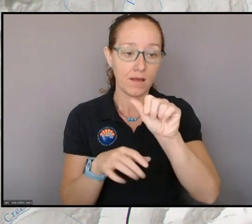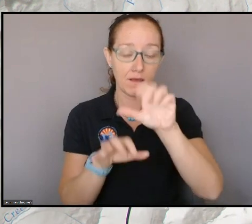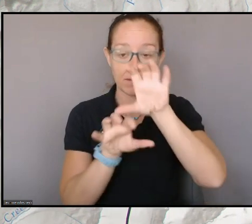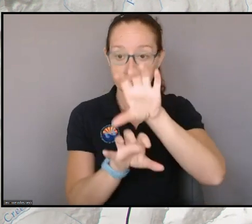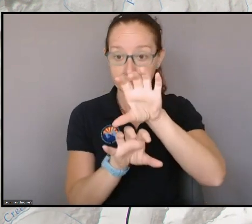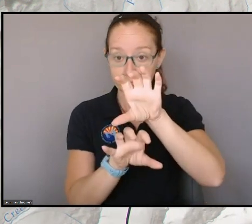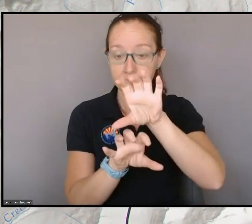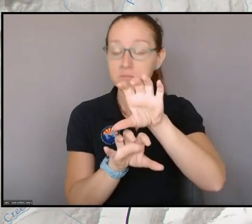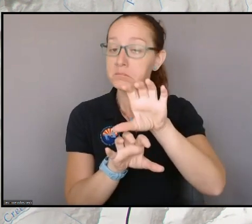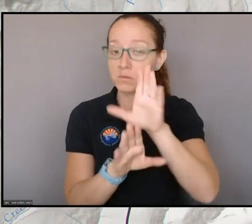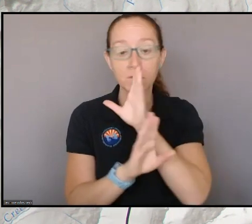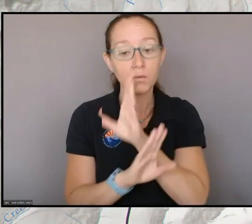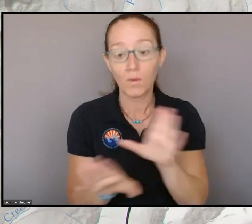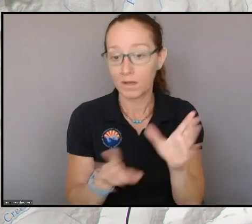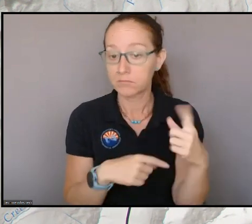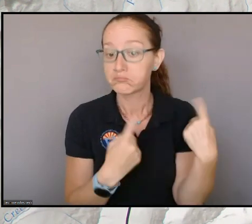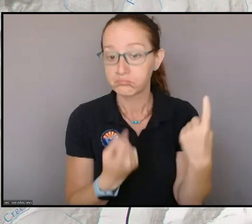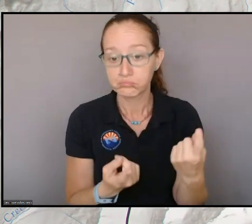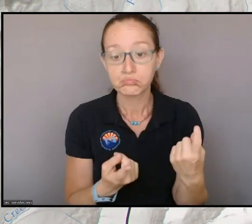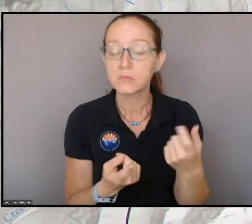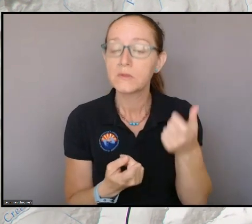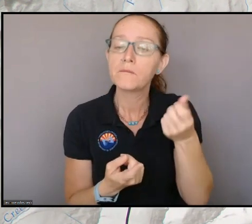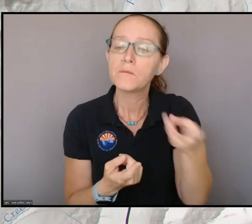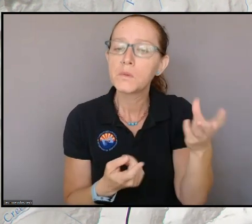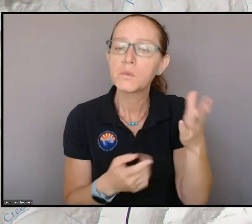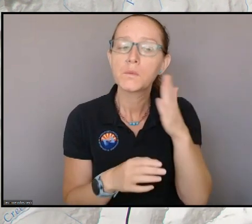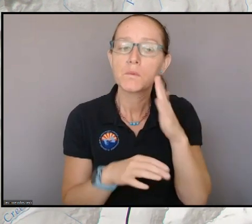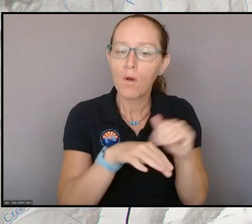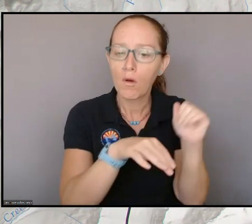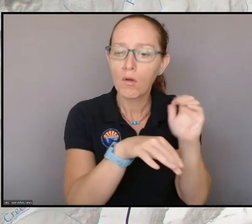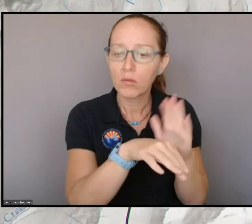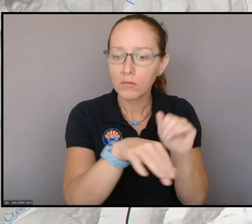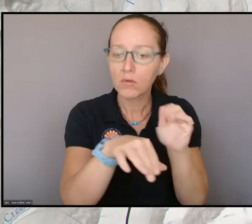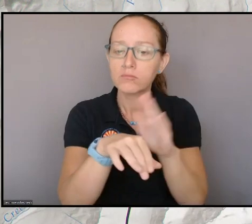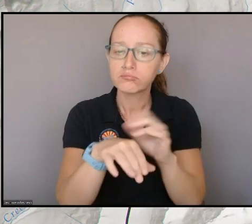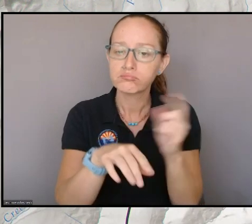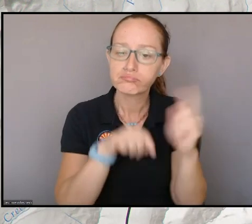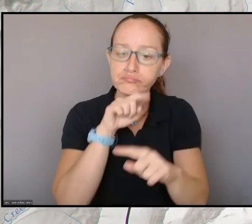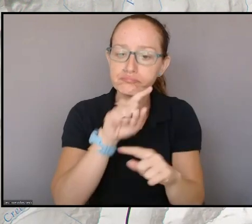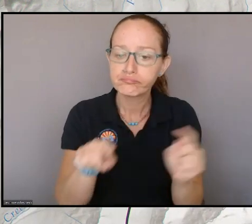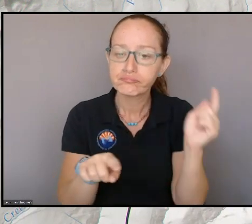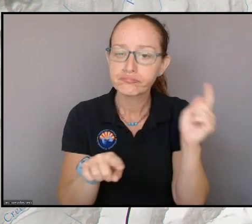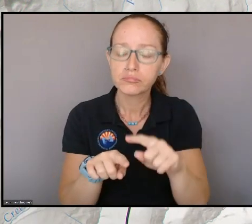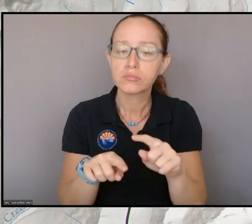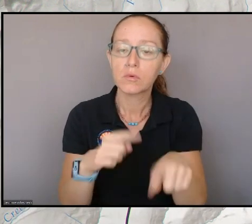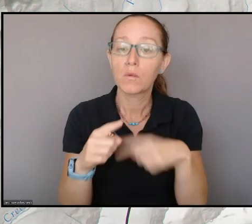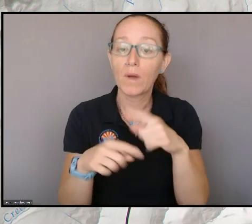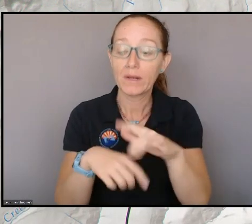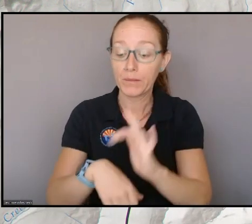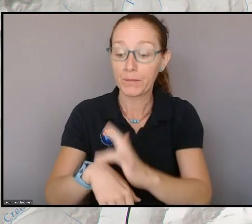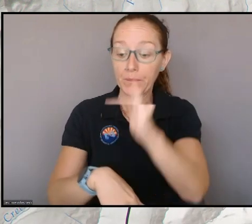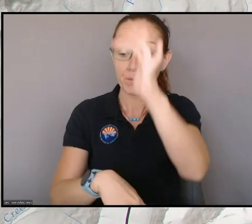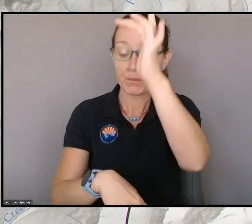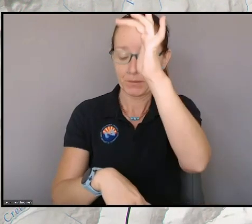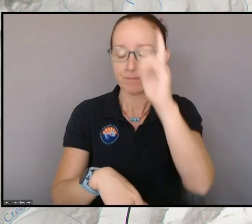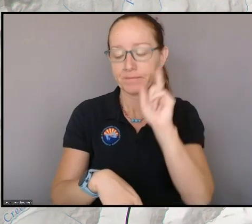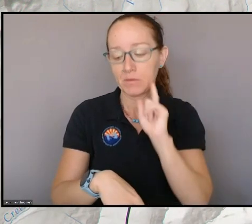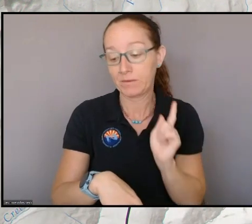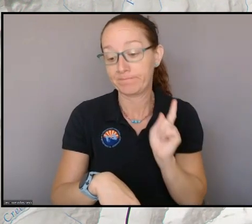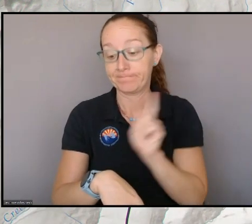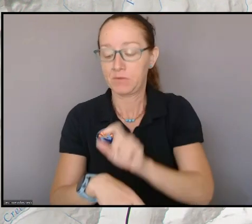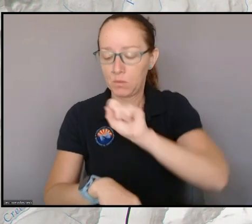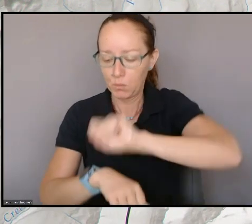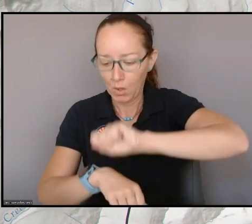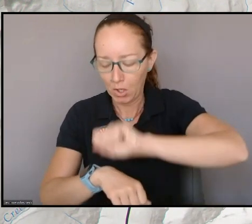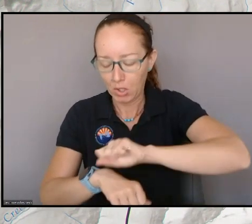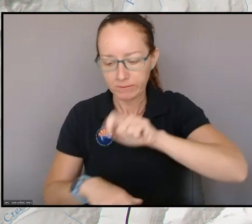up there with a few calls. We continue to work the smokes that we encounter in those areas. We're safe to do so. Most of